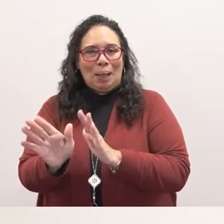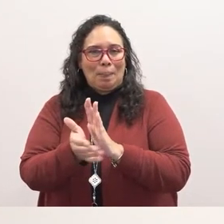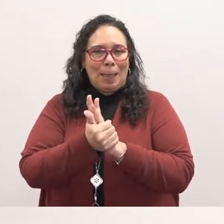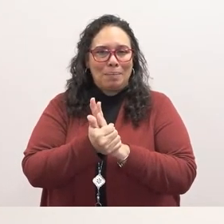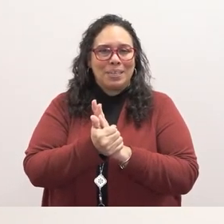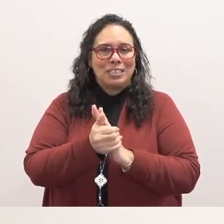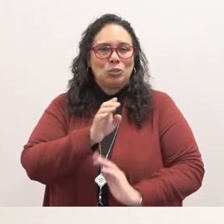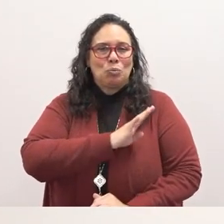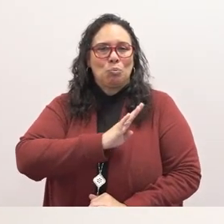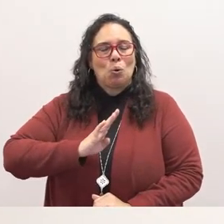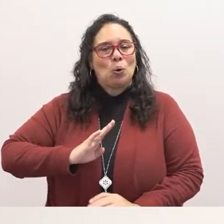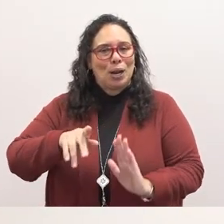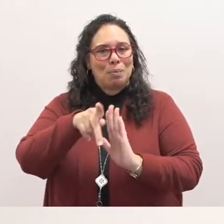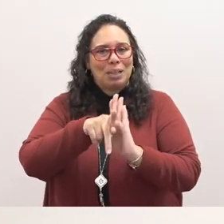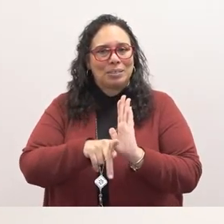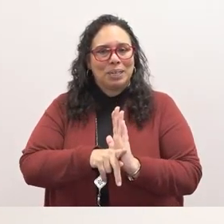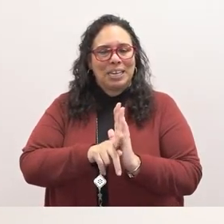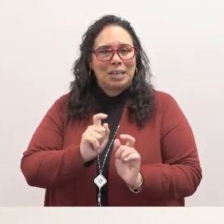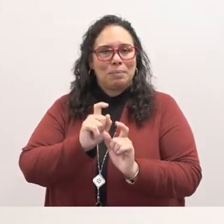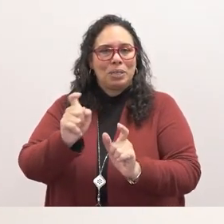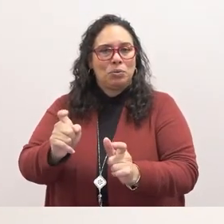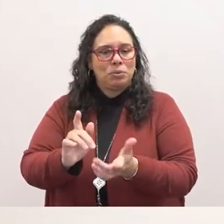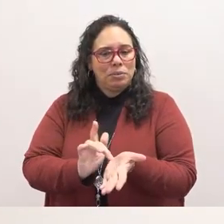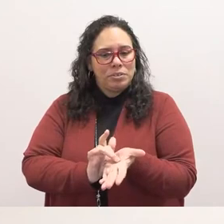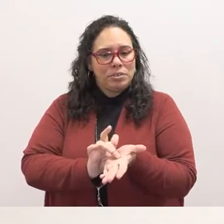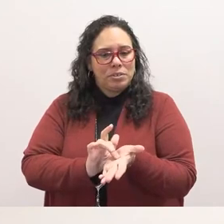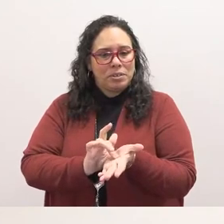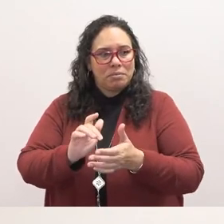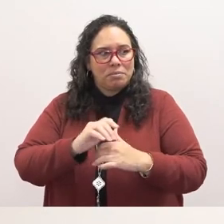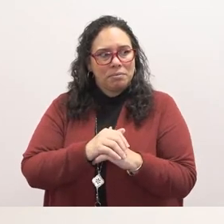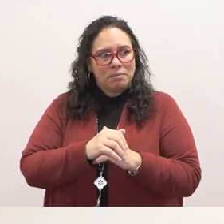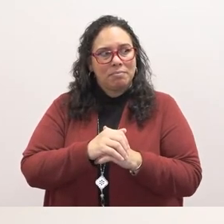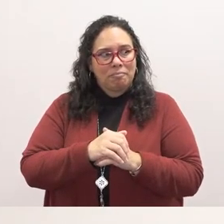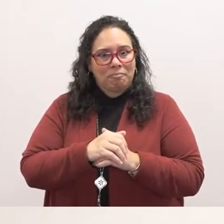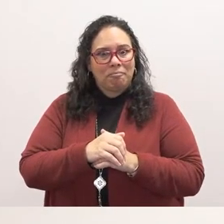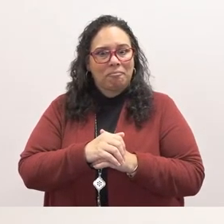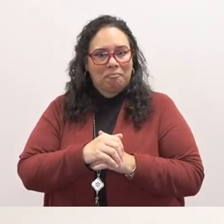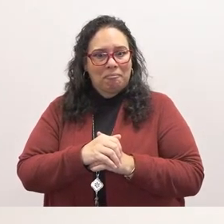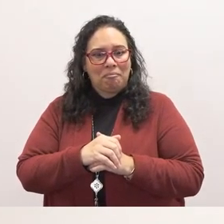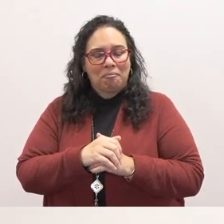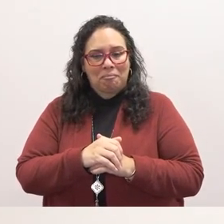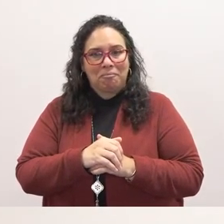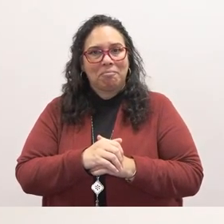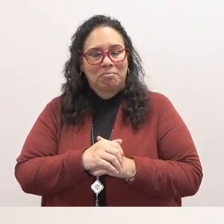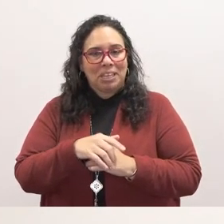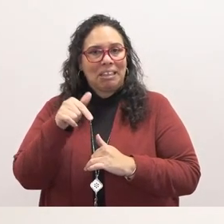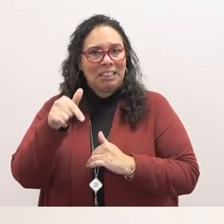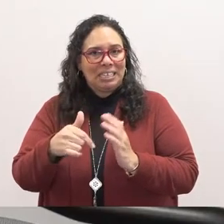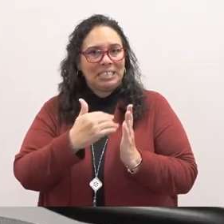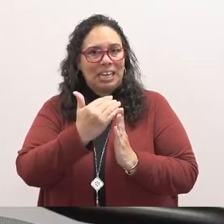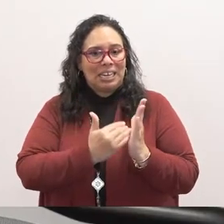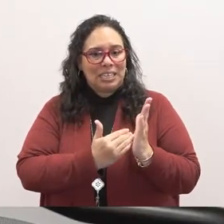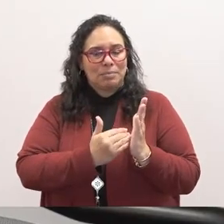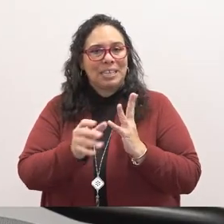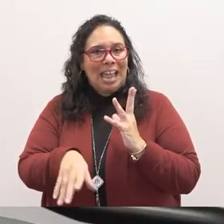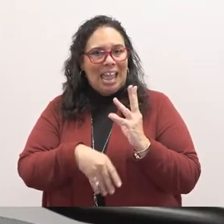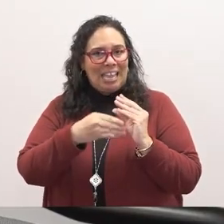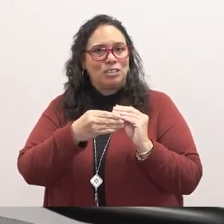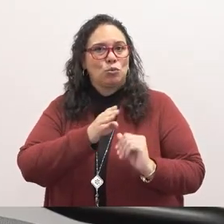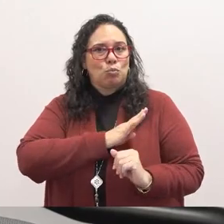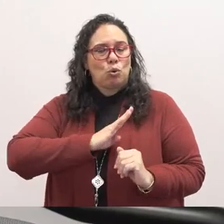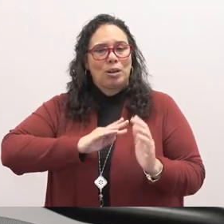policy, administering medication, that kind of thing. Thank you for the opportunity. So this item adds to an existing board